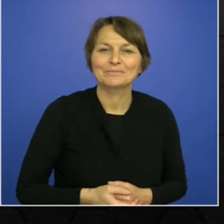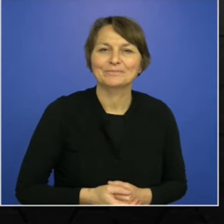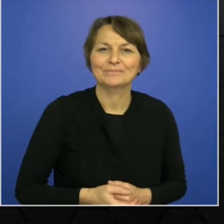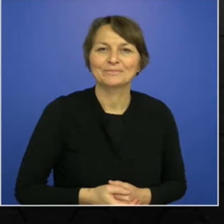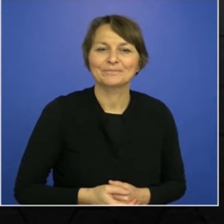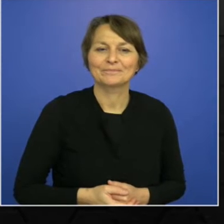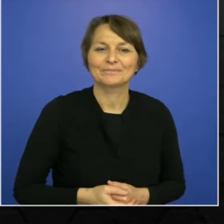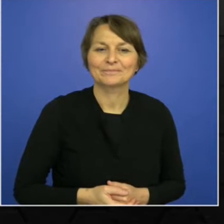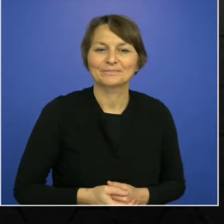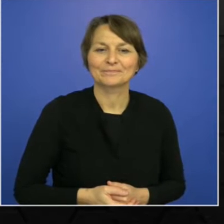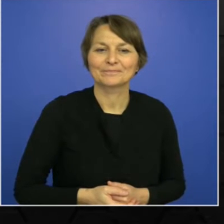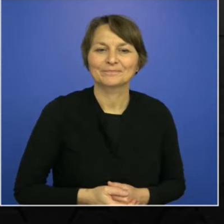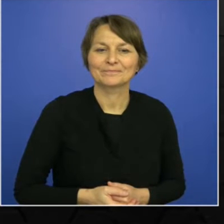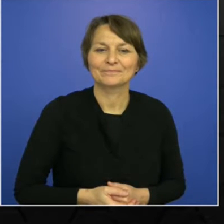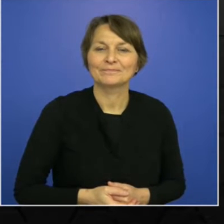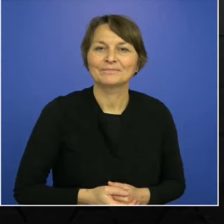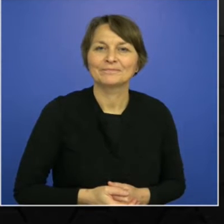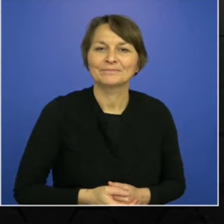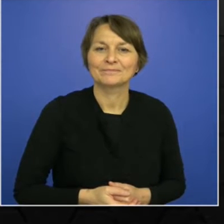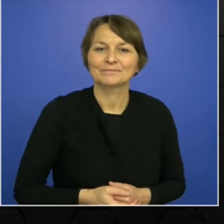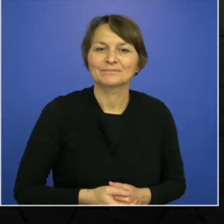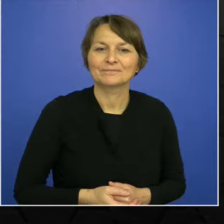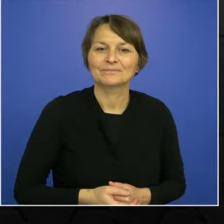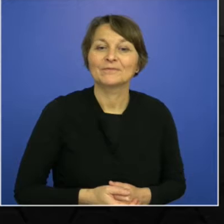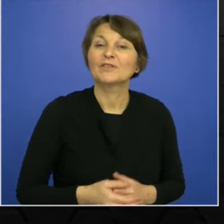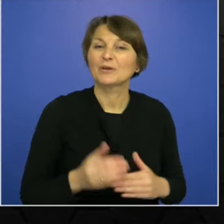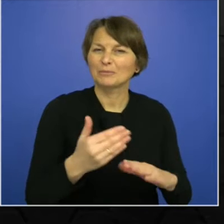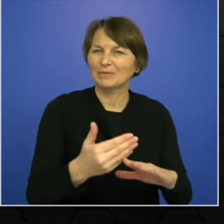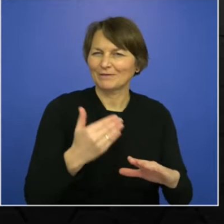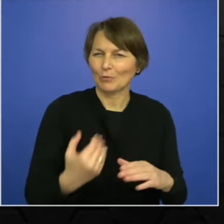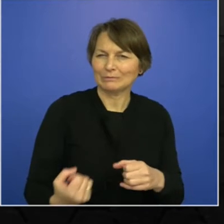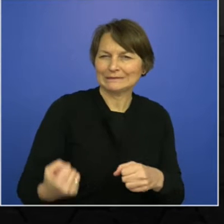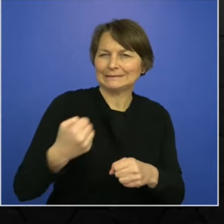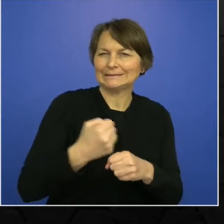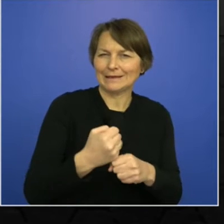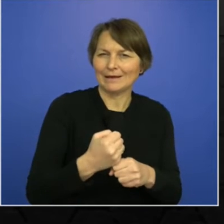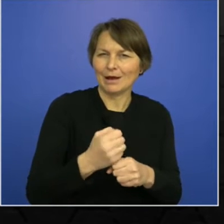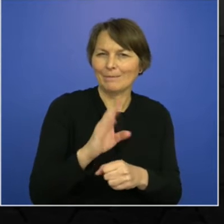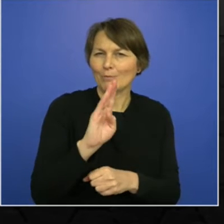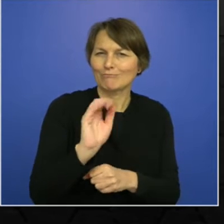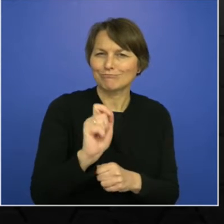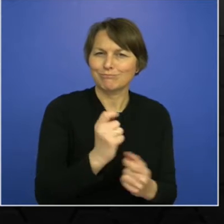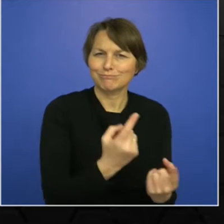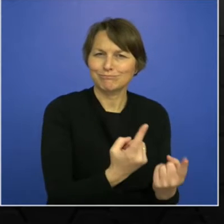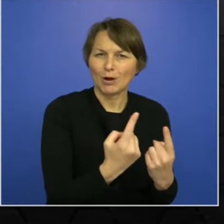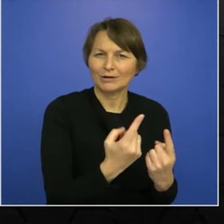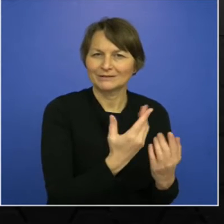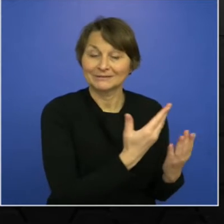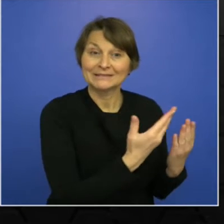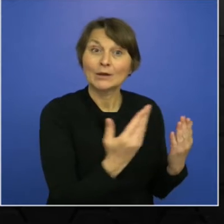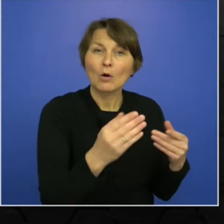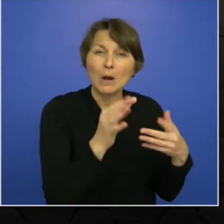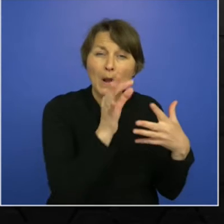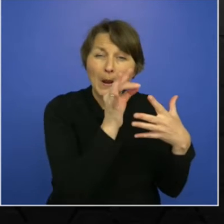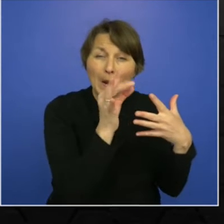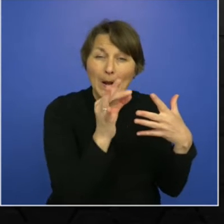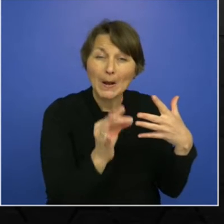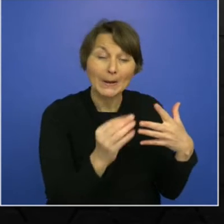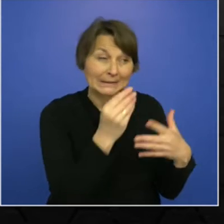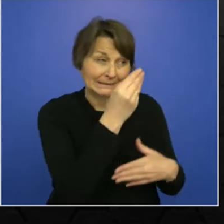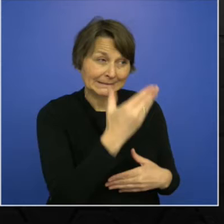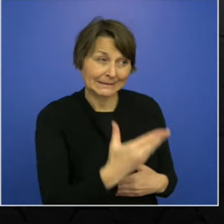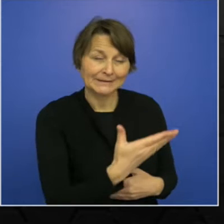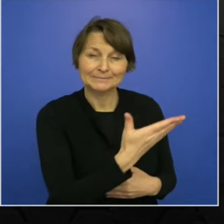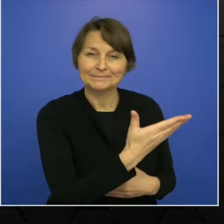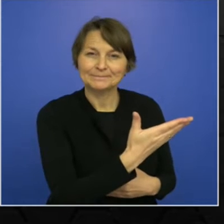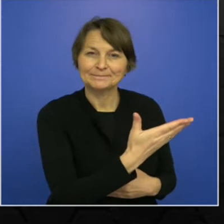Okay, so we can go to the bot I have created. And here you can see all of the details you have written. And here you can see